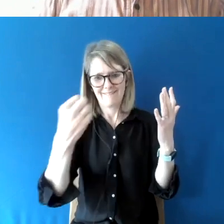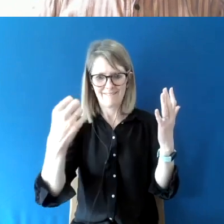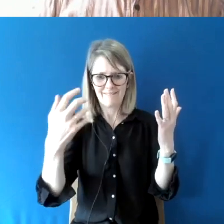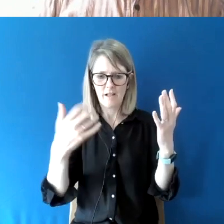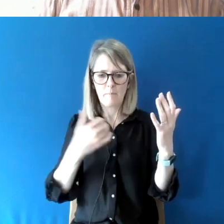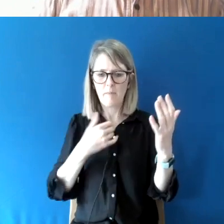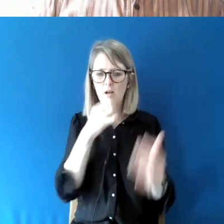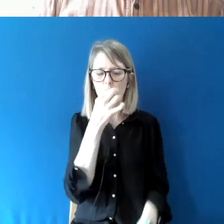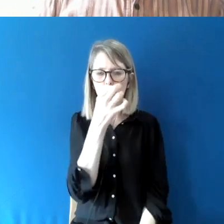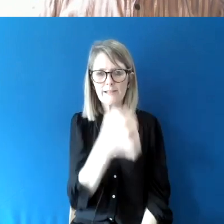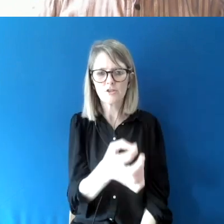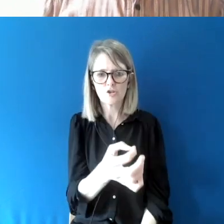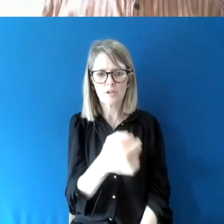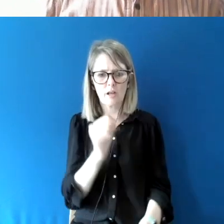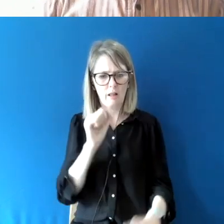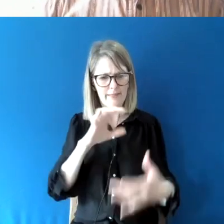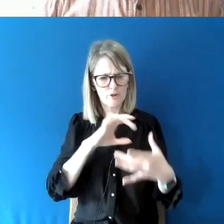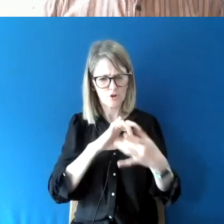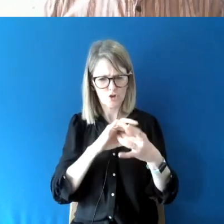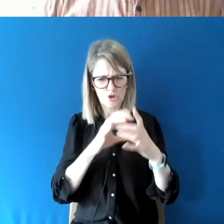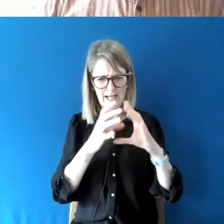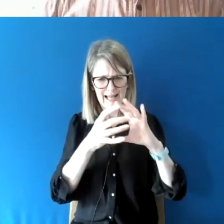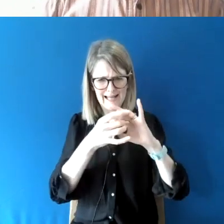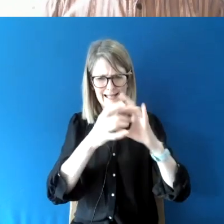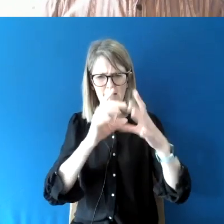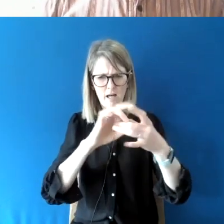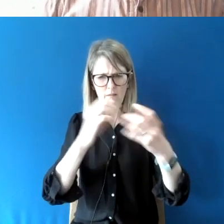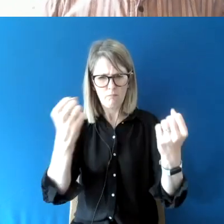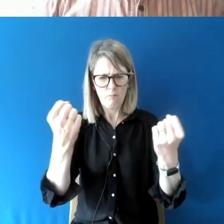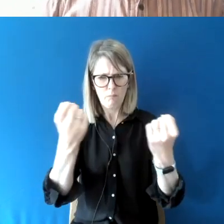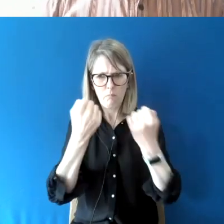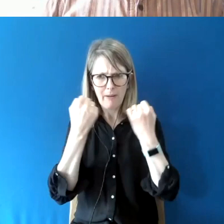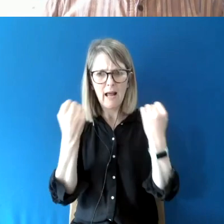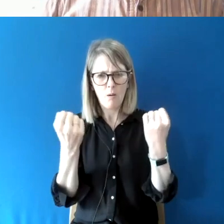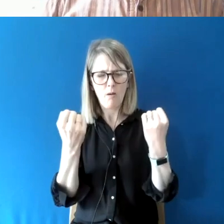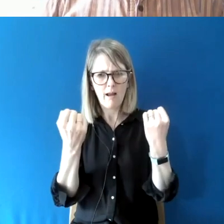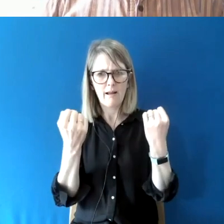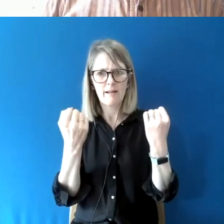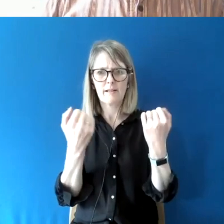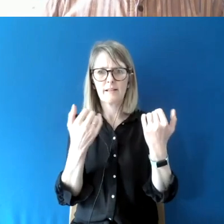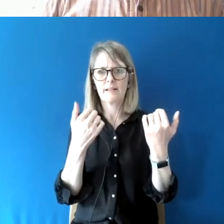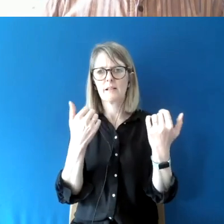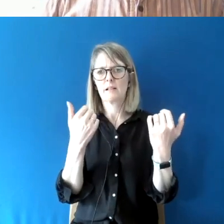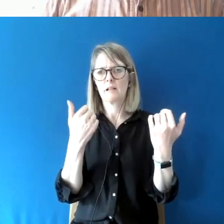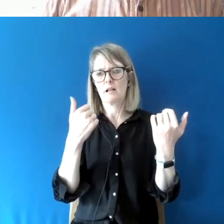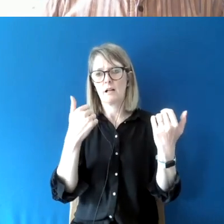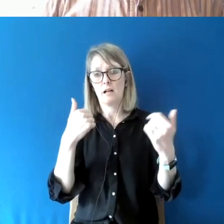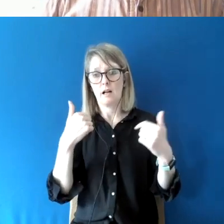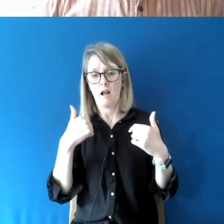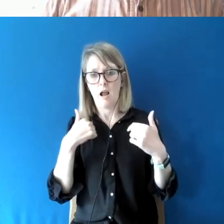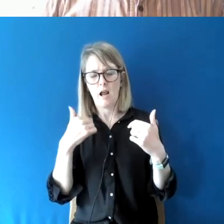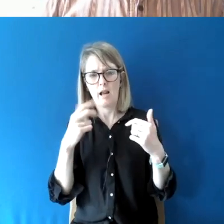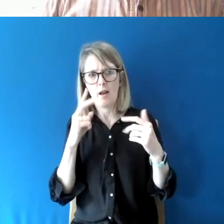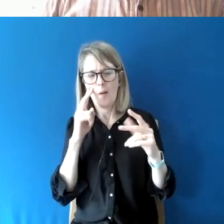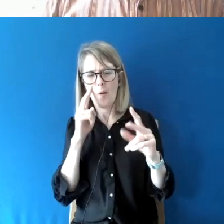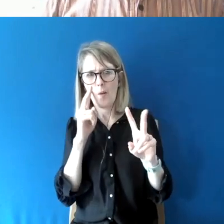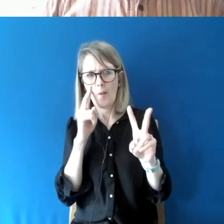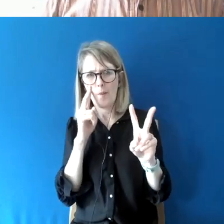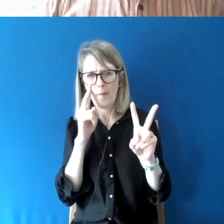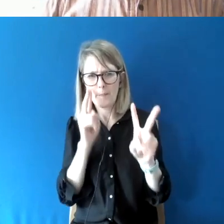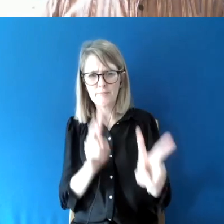about this sort of chain of power. And what I observe is that those